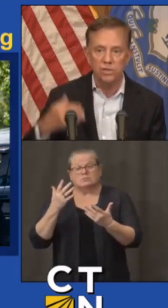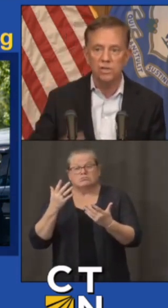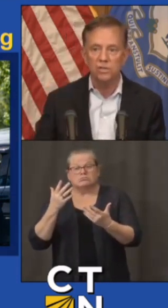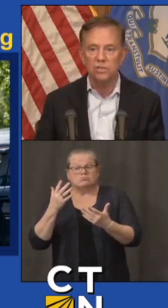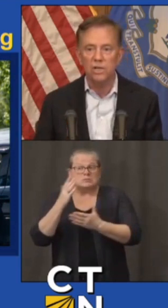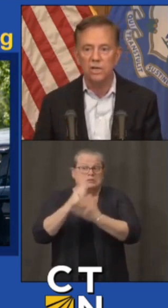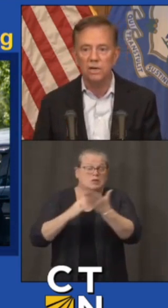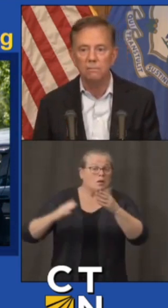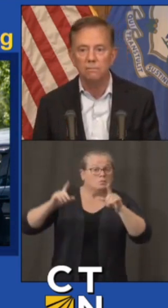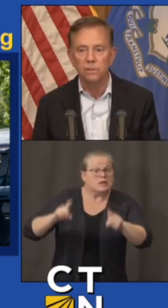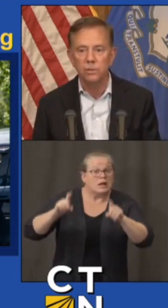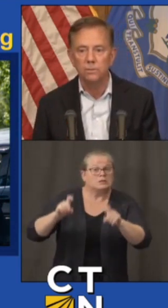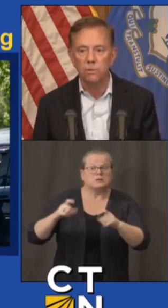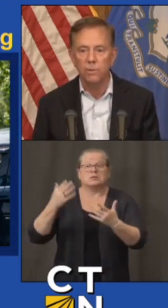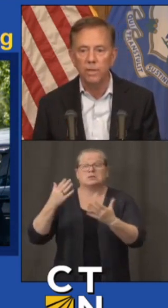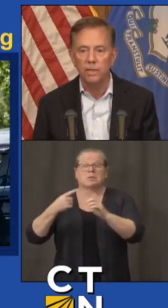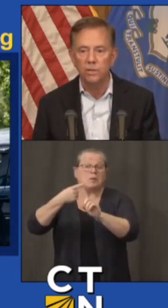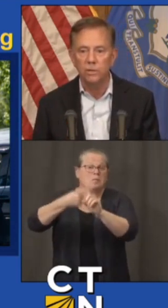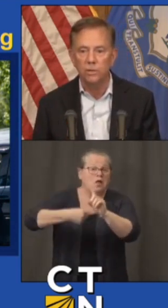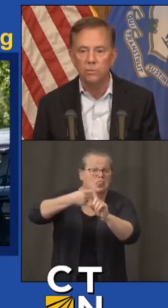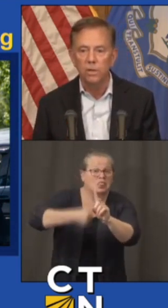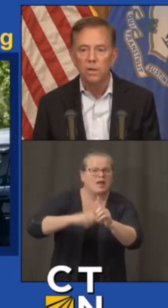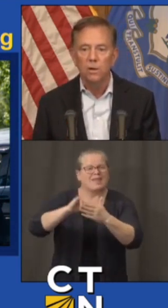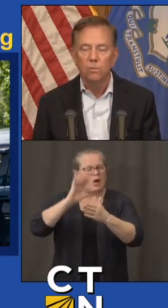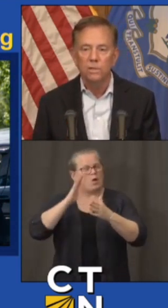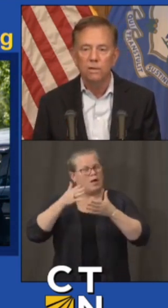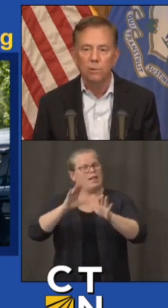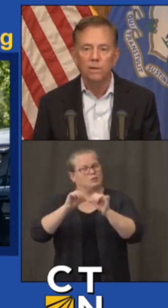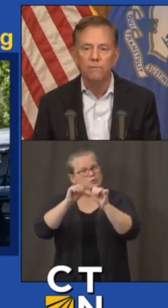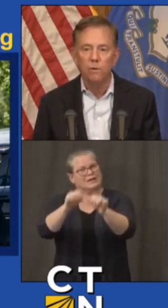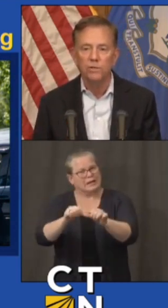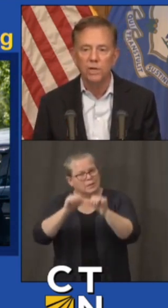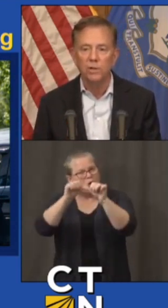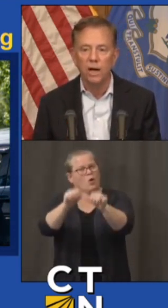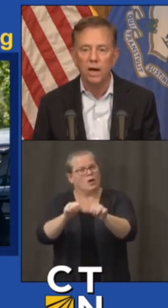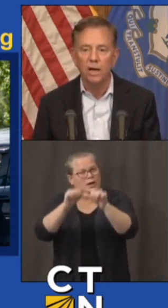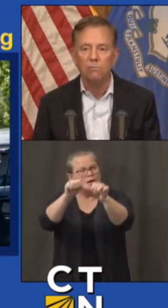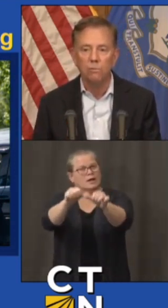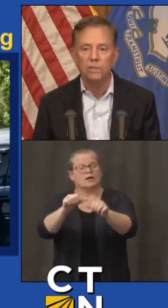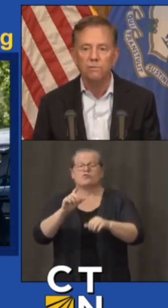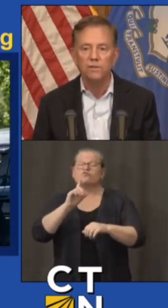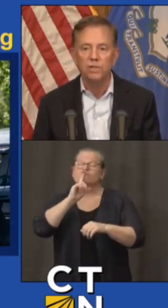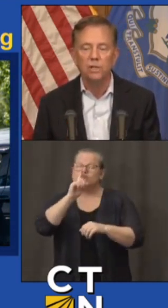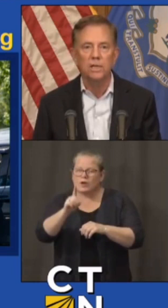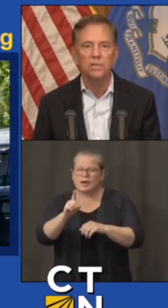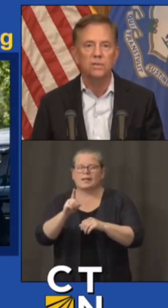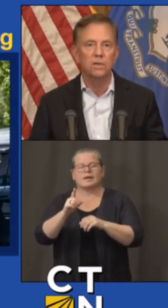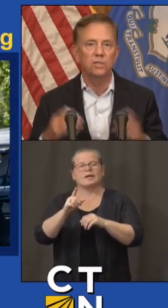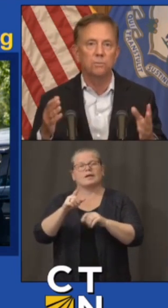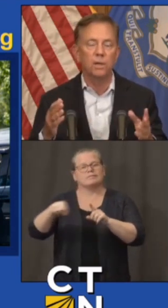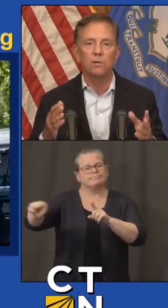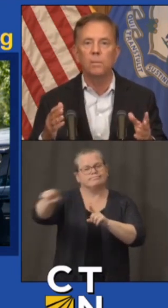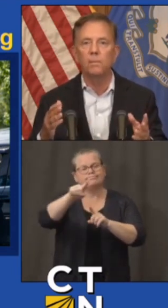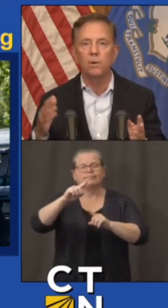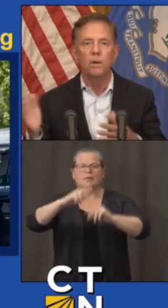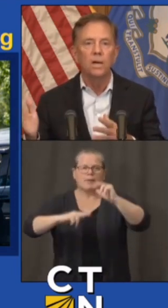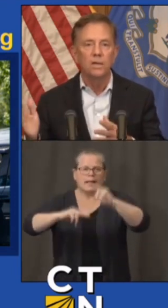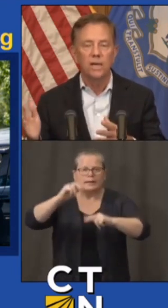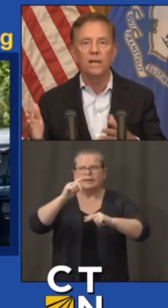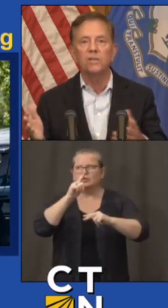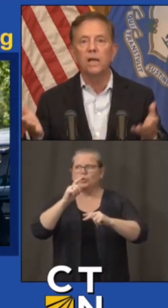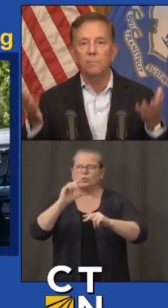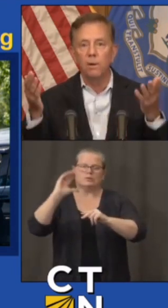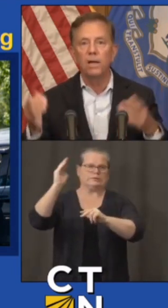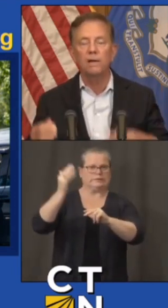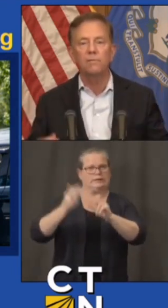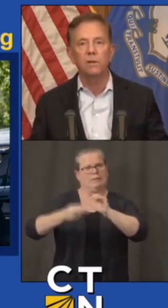some consistency in terms of what we need to do. We're really focusing on the high-risk facilities. As you probably remember,